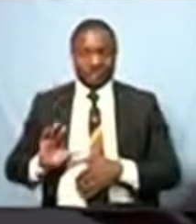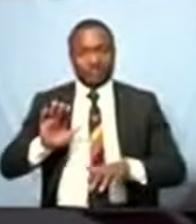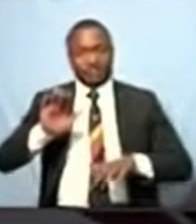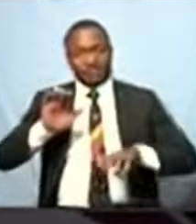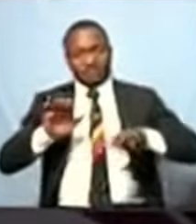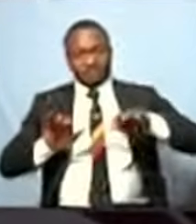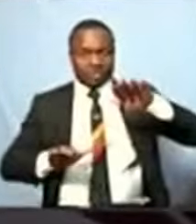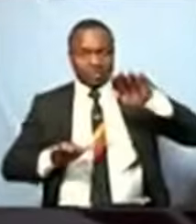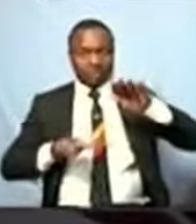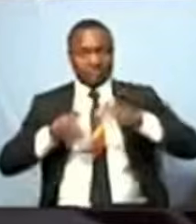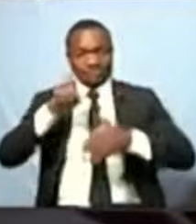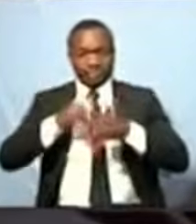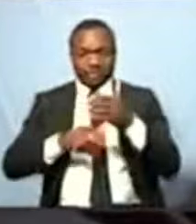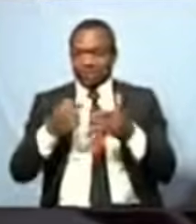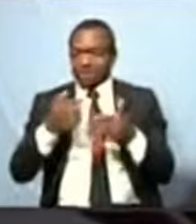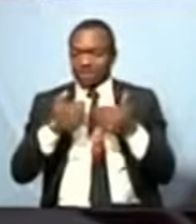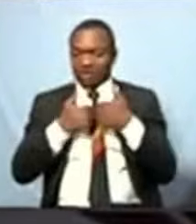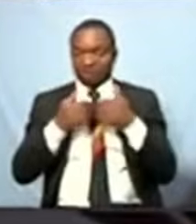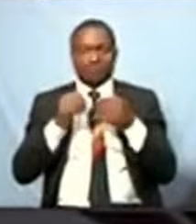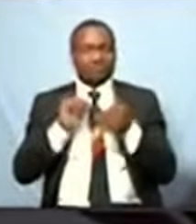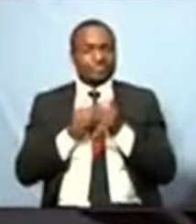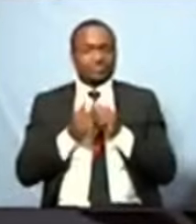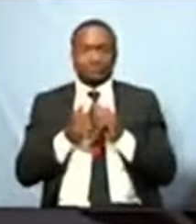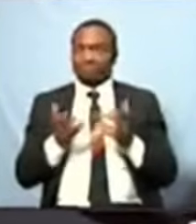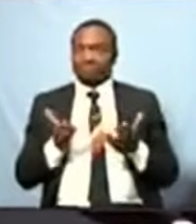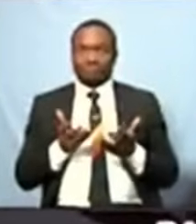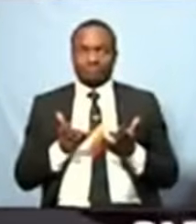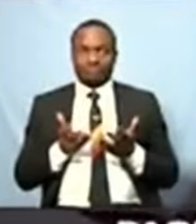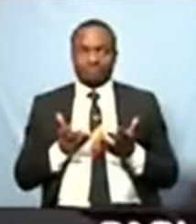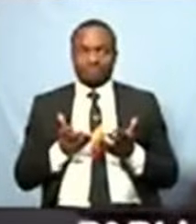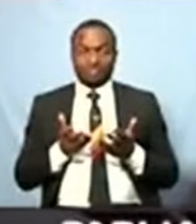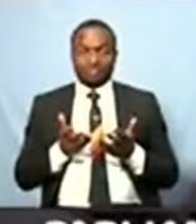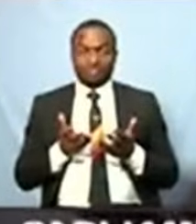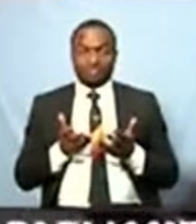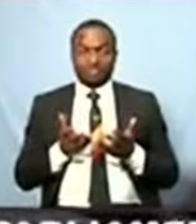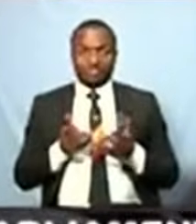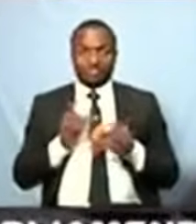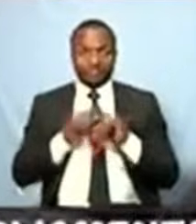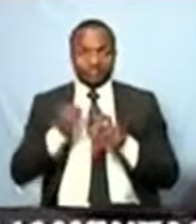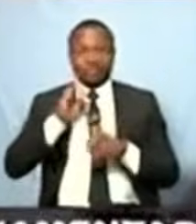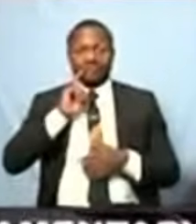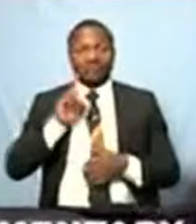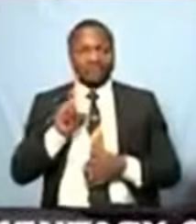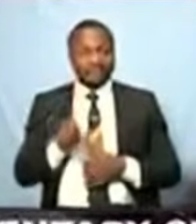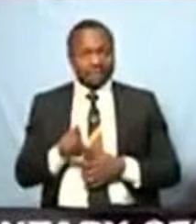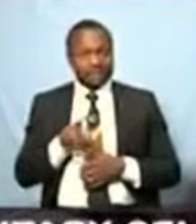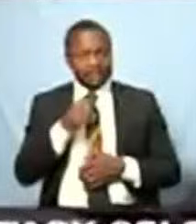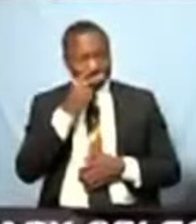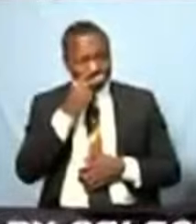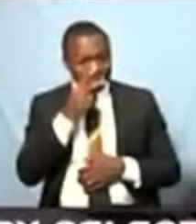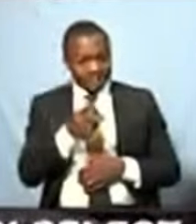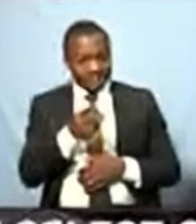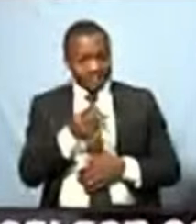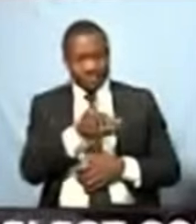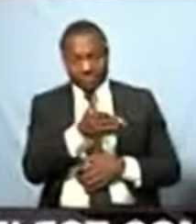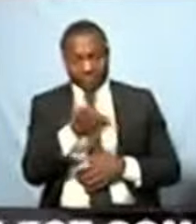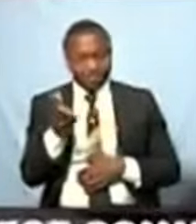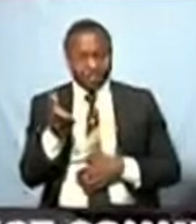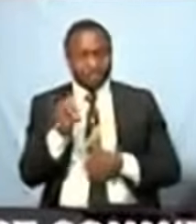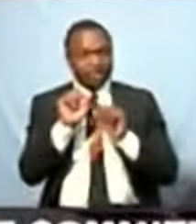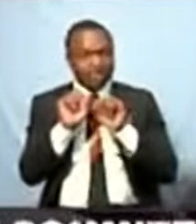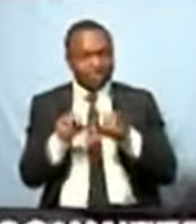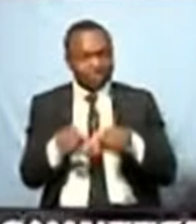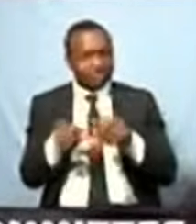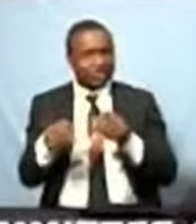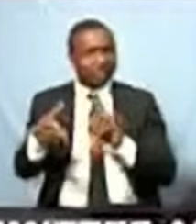cost. Then I have no problem with that. All right, but we have to look at that. Can we